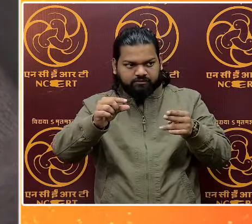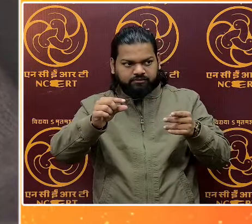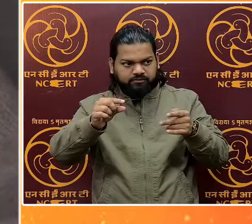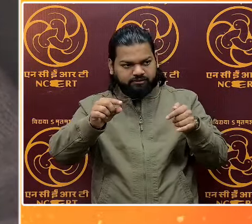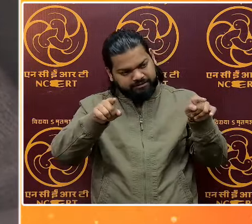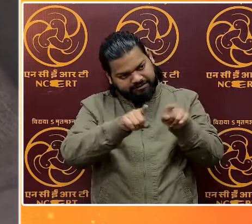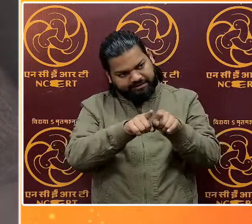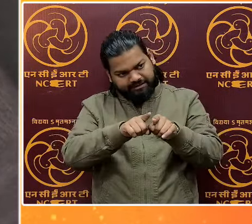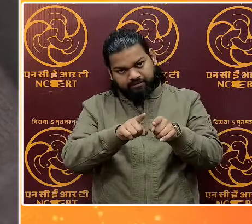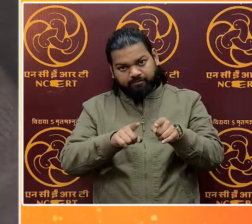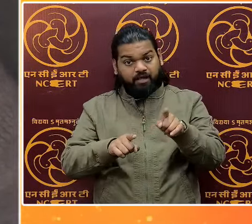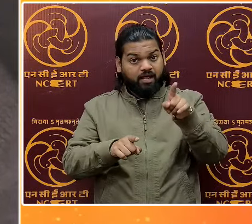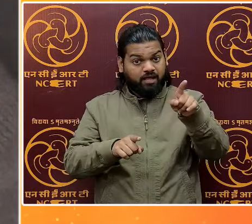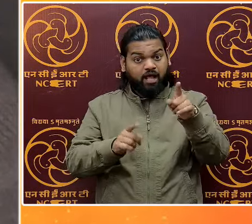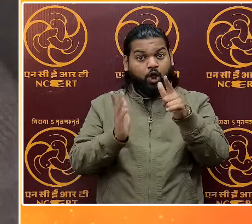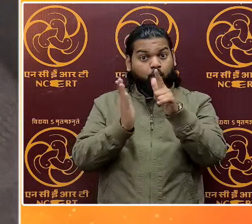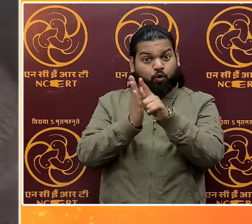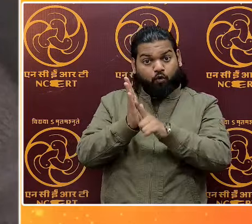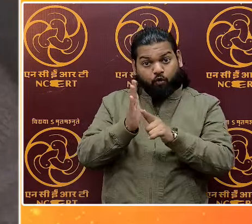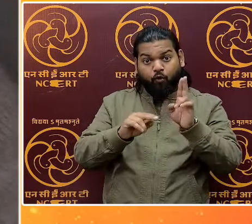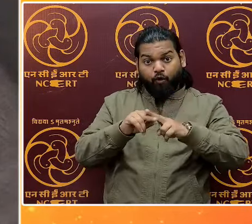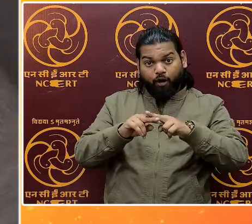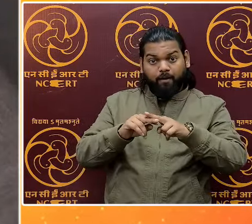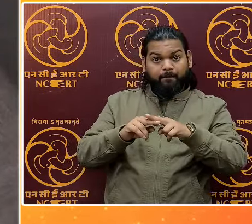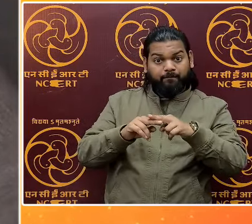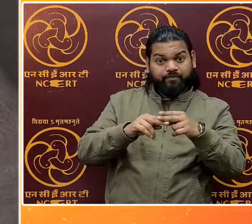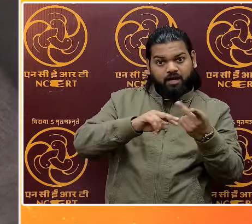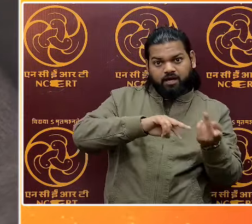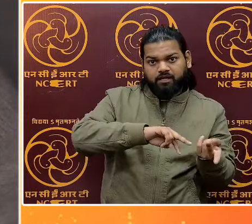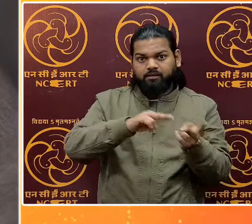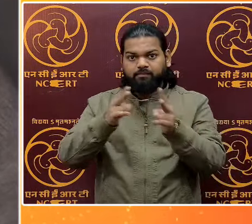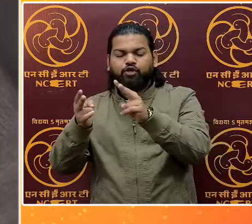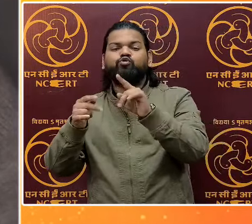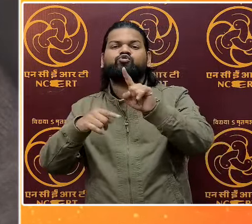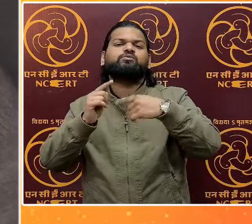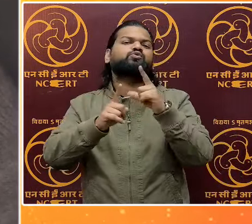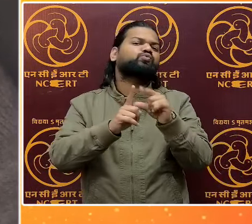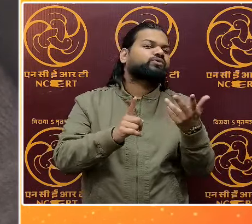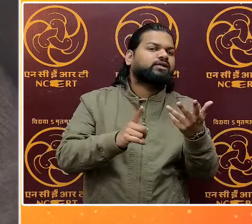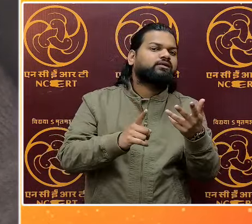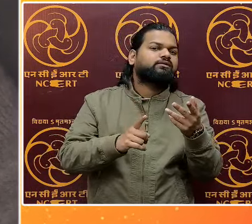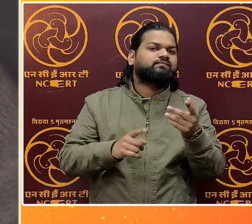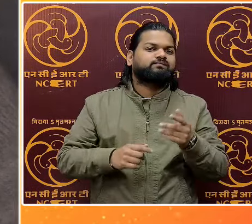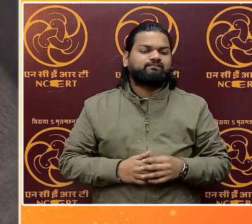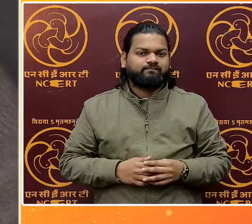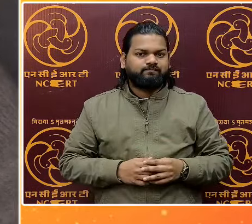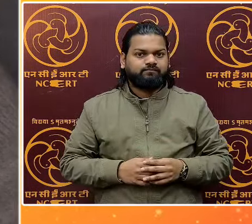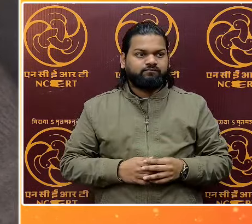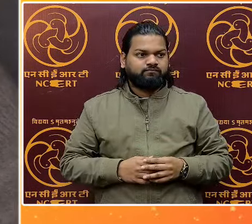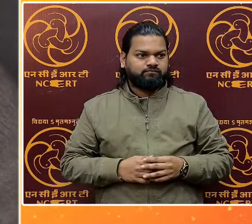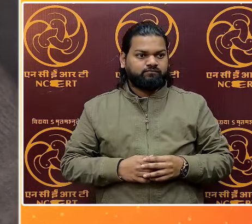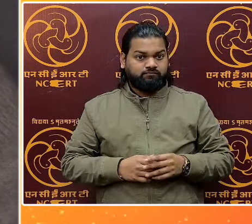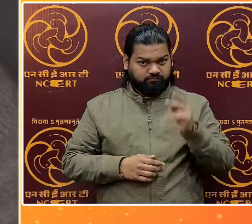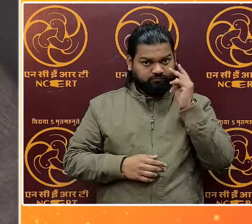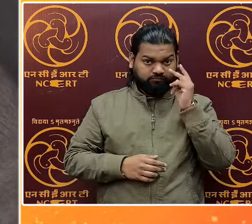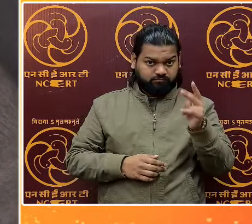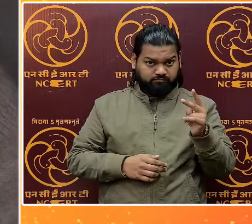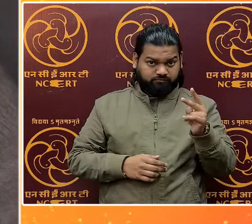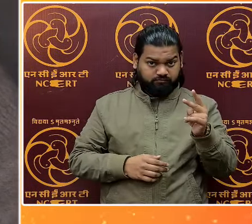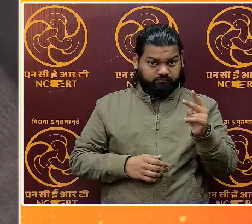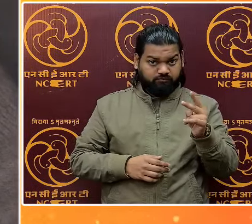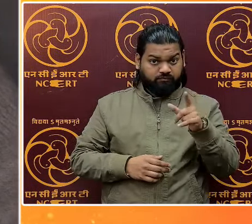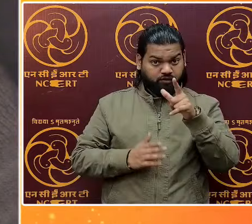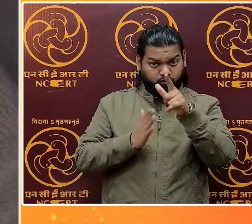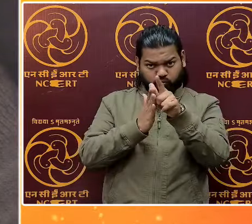law of reflection. Now, what do we do next? What we have seen in the